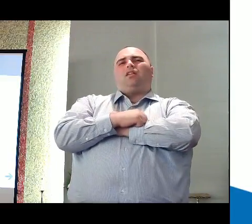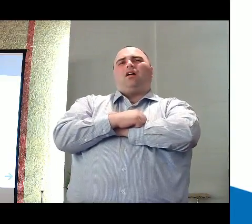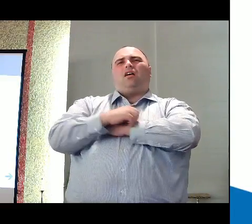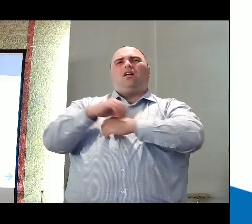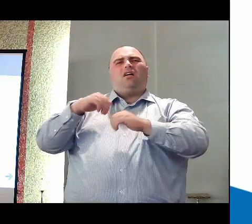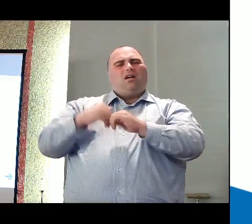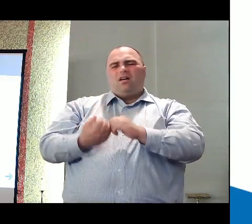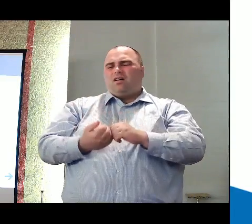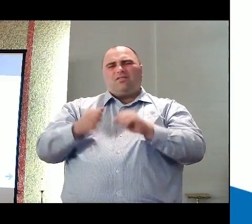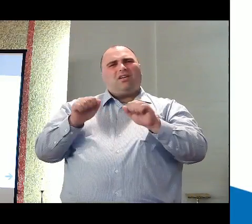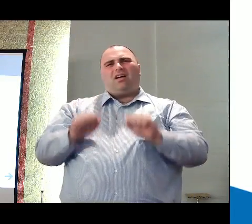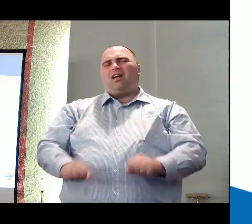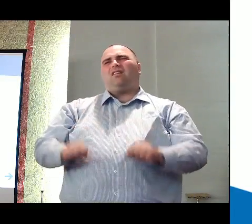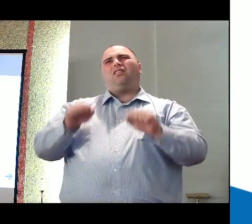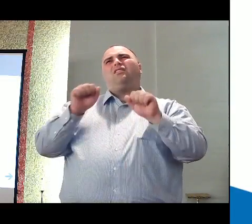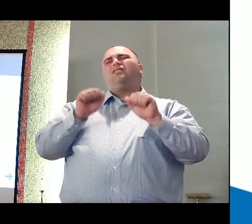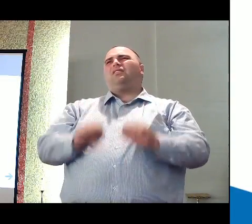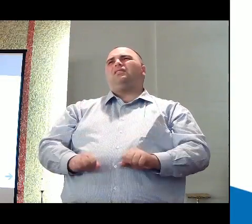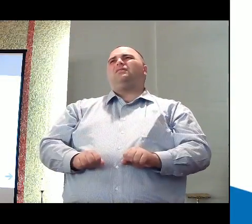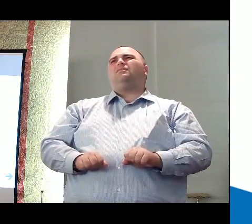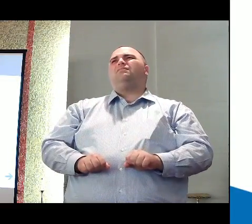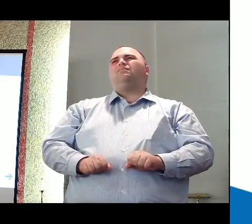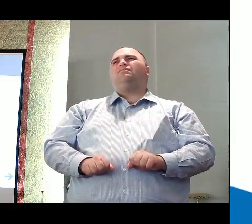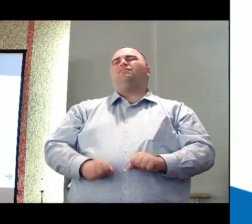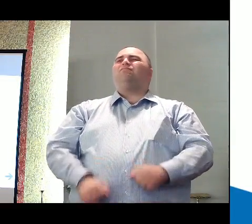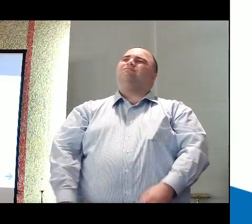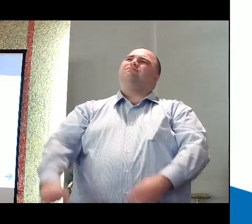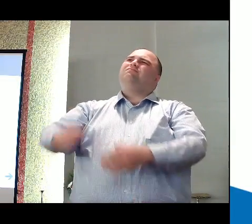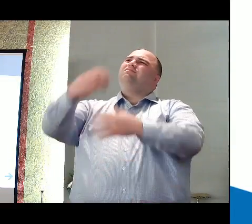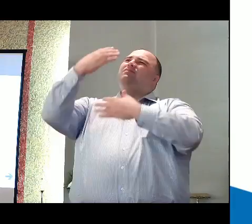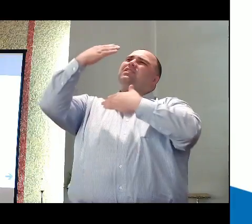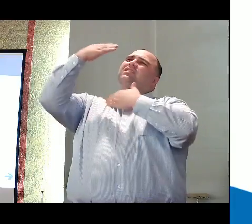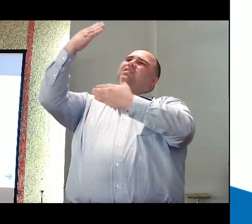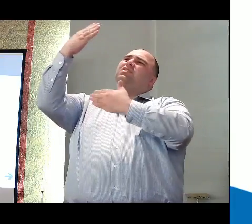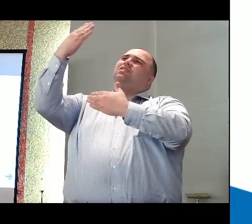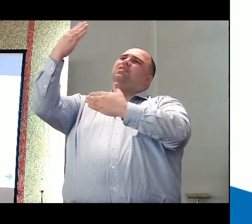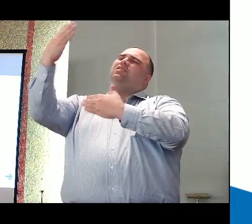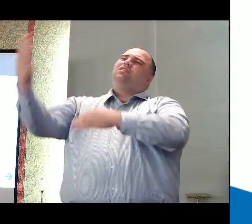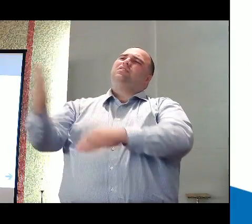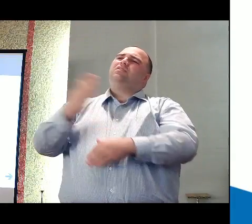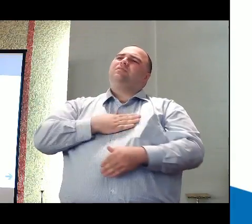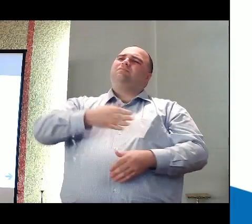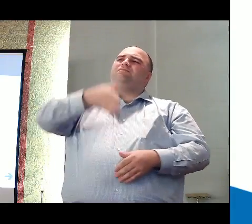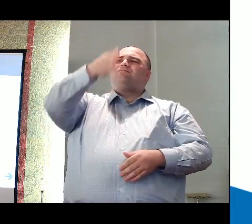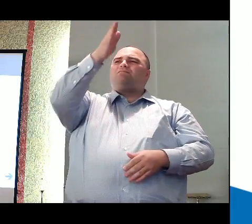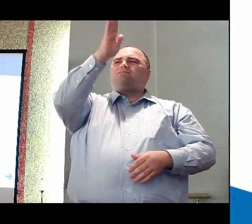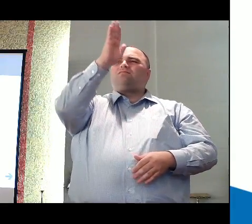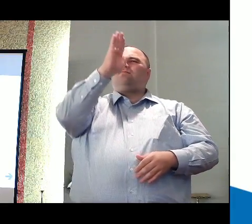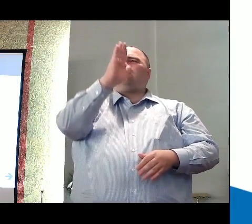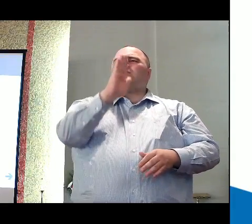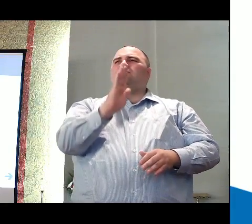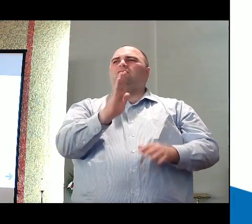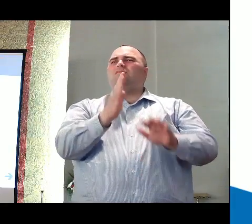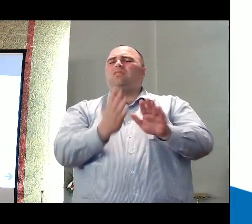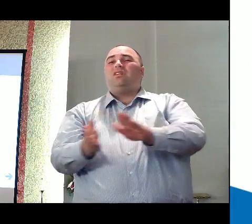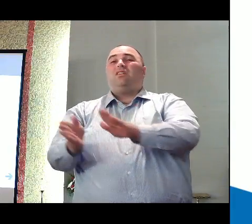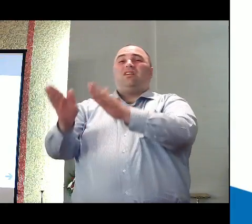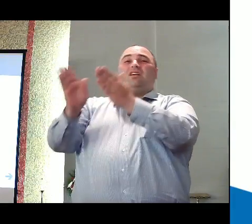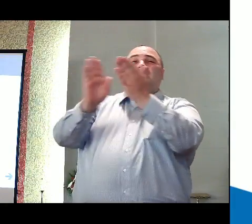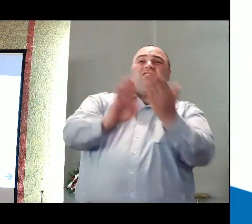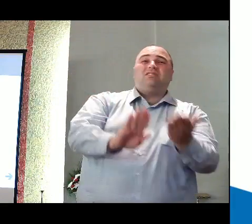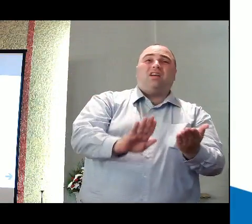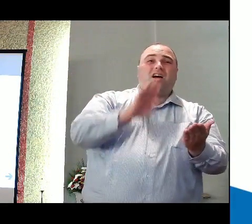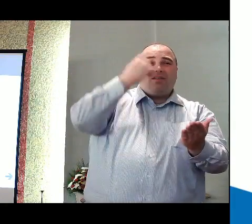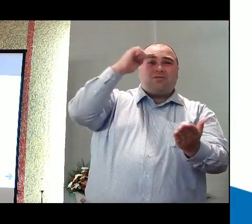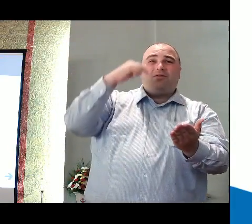Amazing love, how can it be that you,